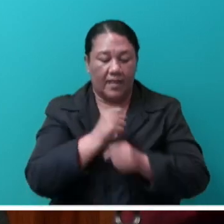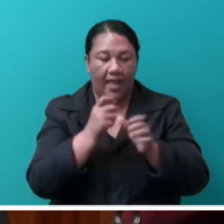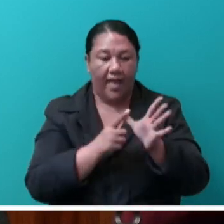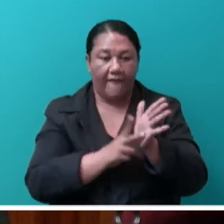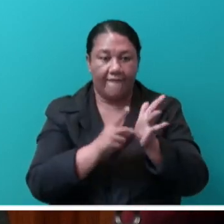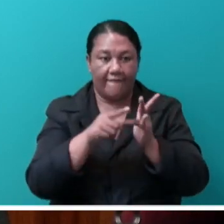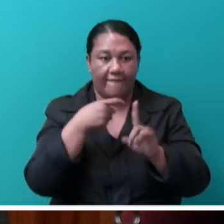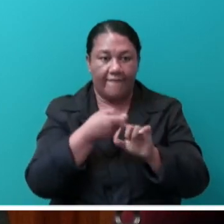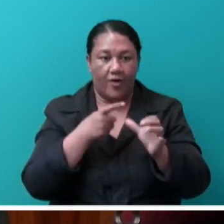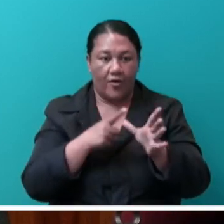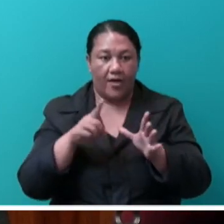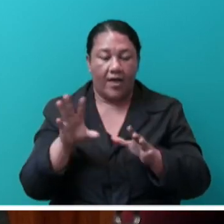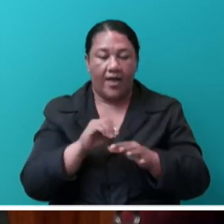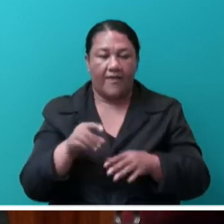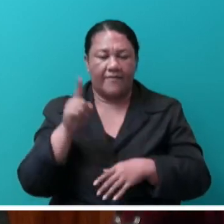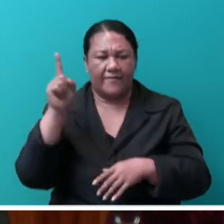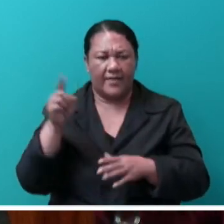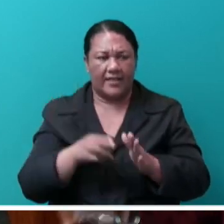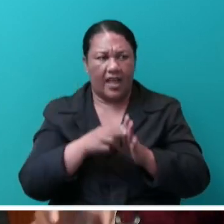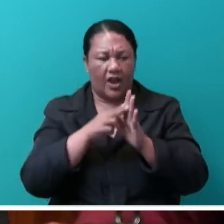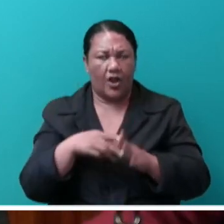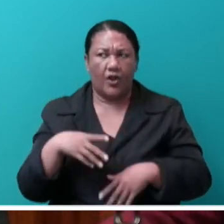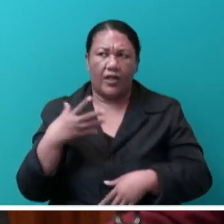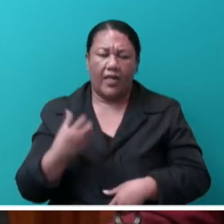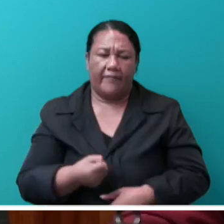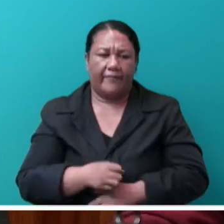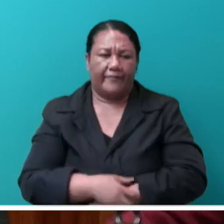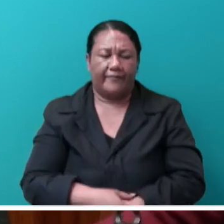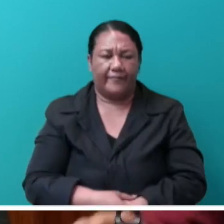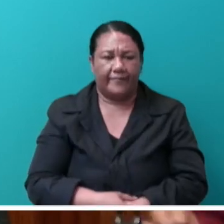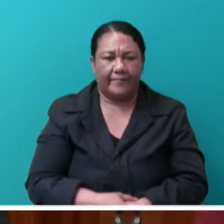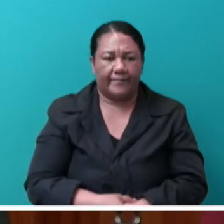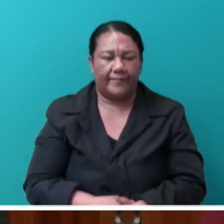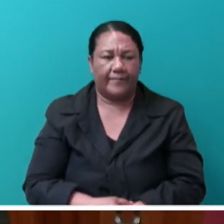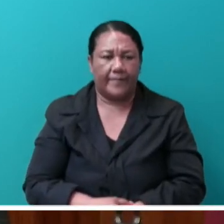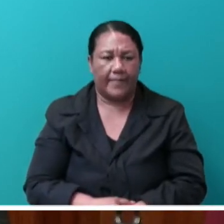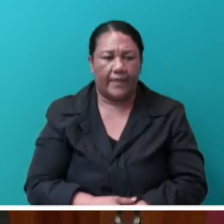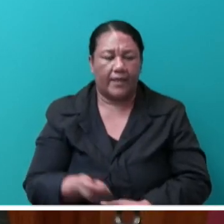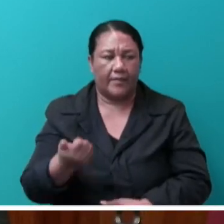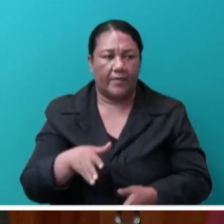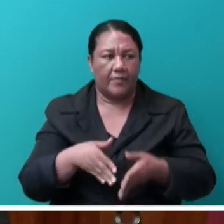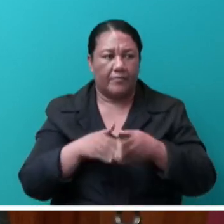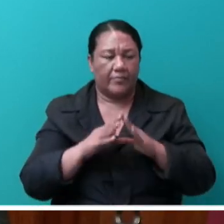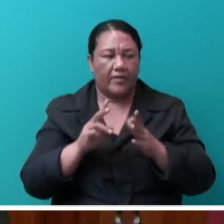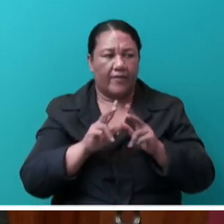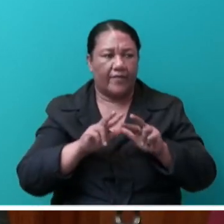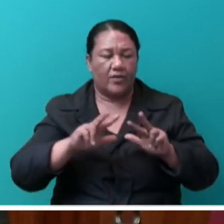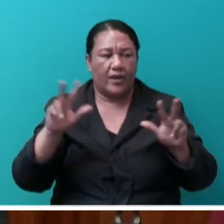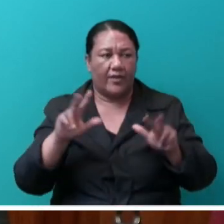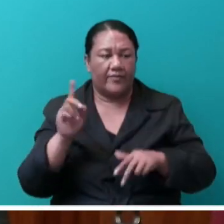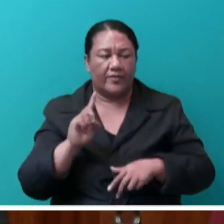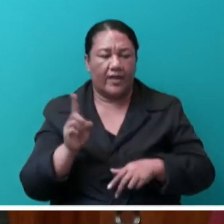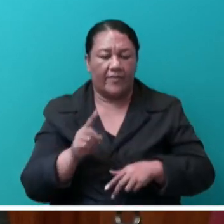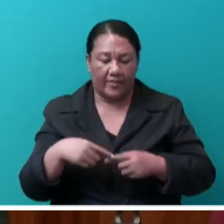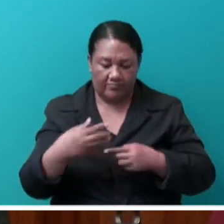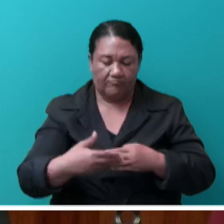north, what is being done through Telecom will set up Vanuatu well in the years to come. It